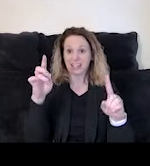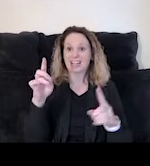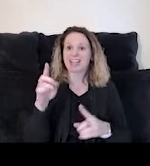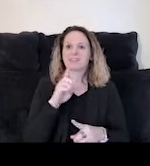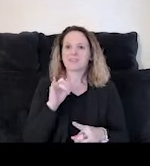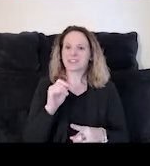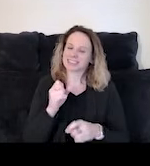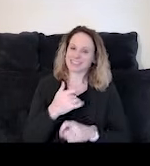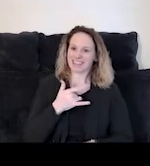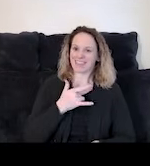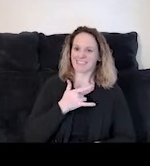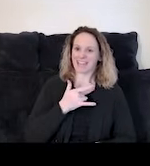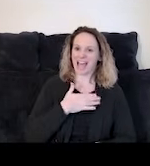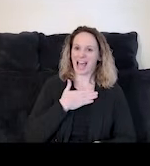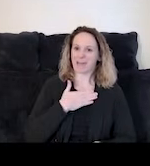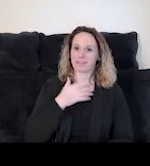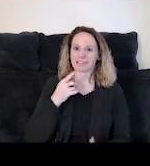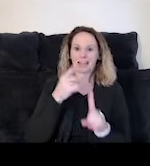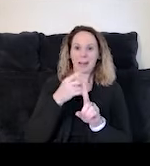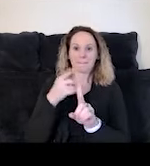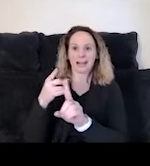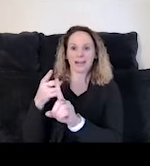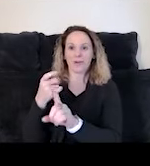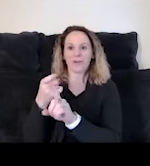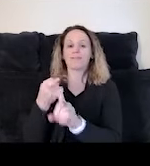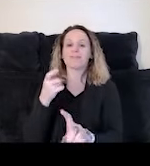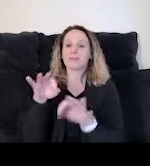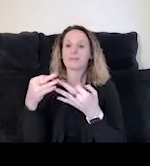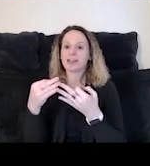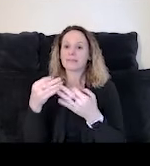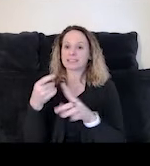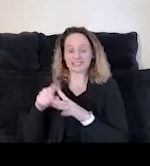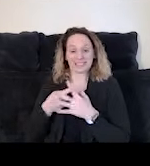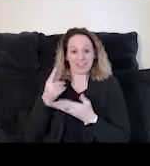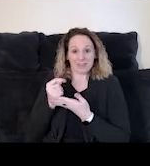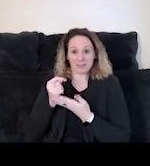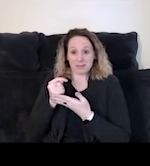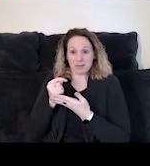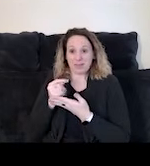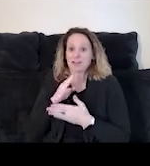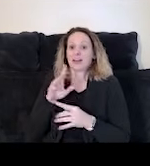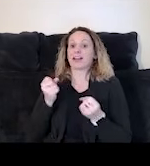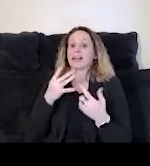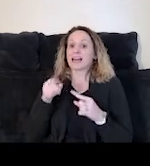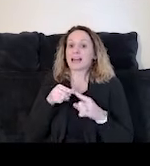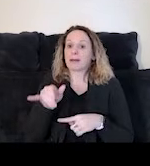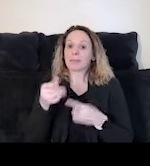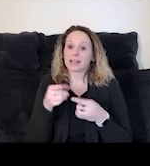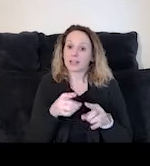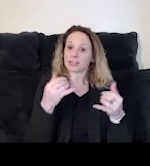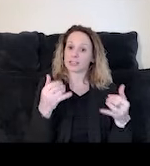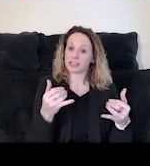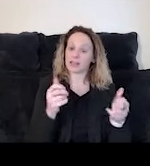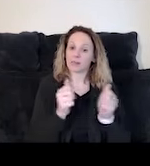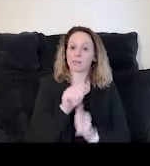me the happiest is that they've met the goals that were defined by the family at beginning of treatment. We talked a lot about that during today, both